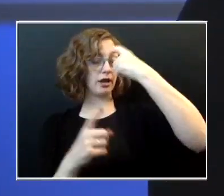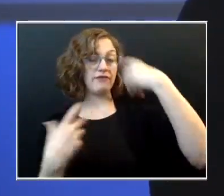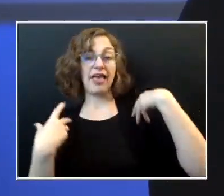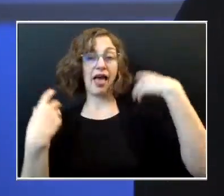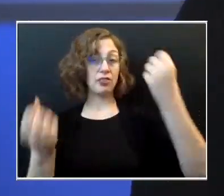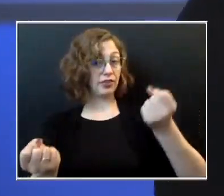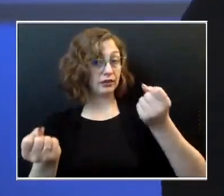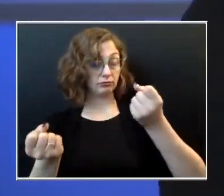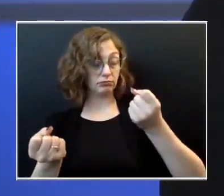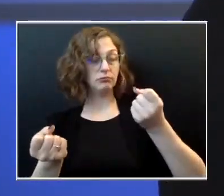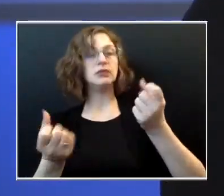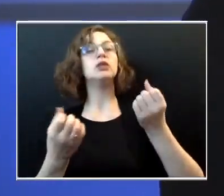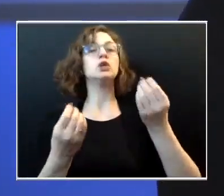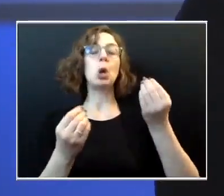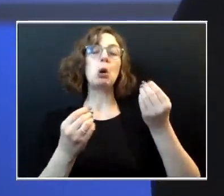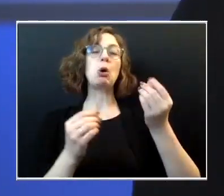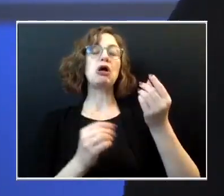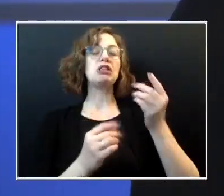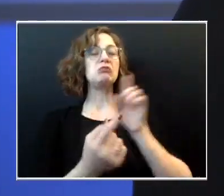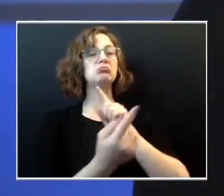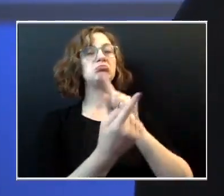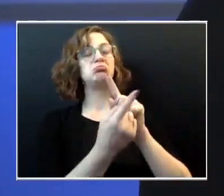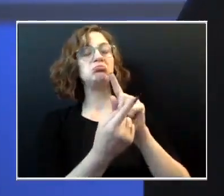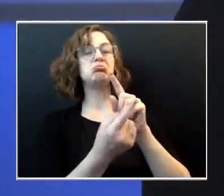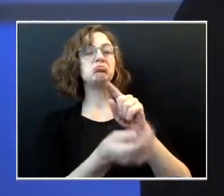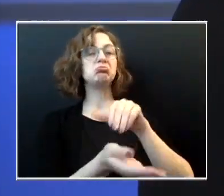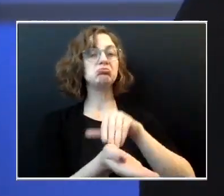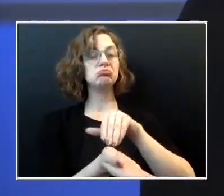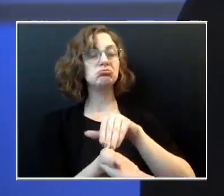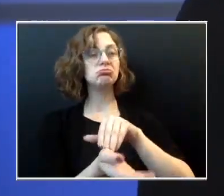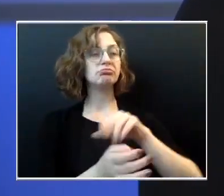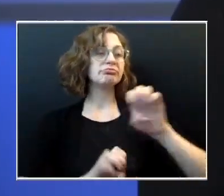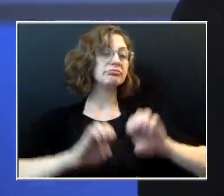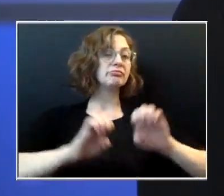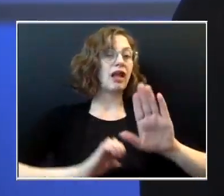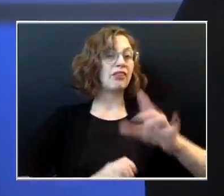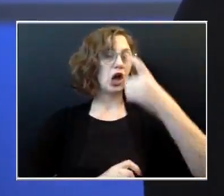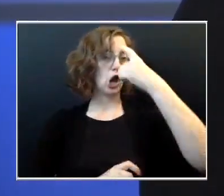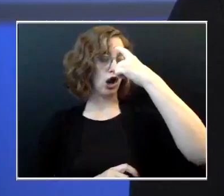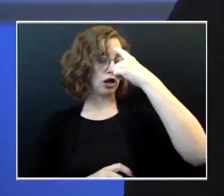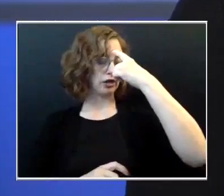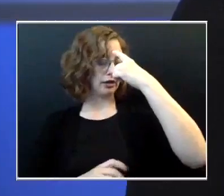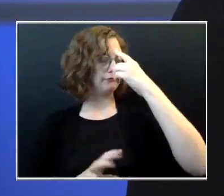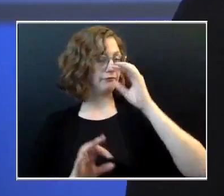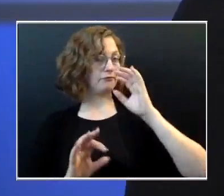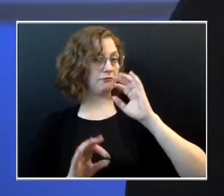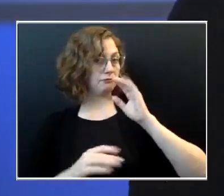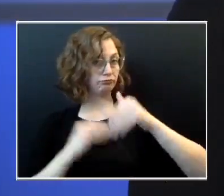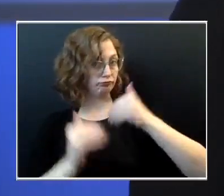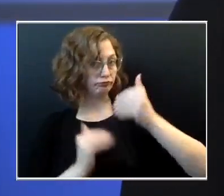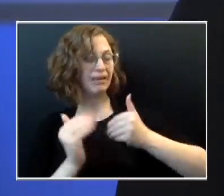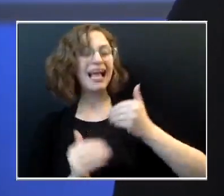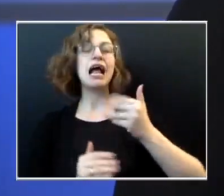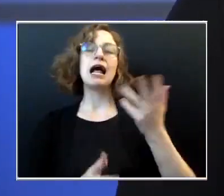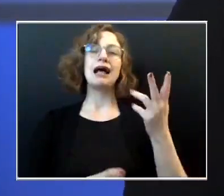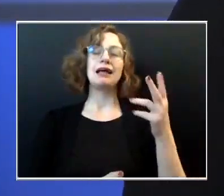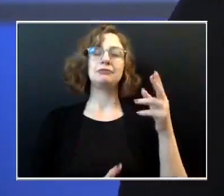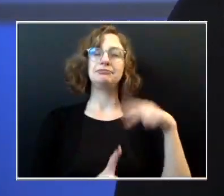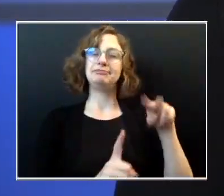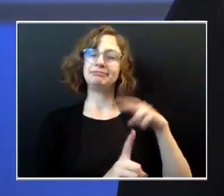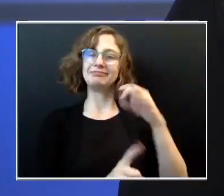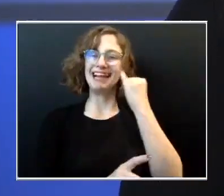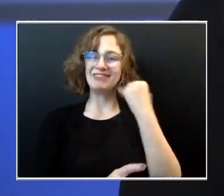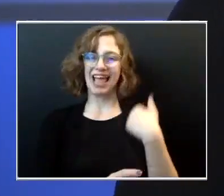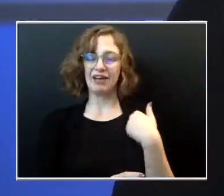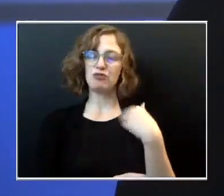we evaluate their cognitive performance. Then we're looking for people who have risk factors for metabolism deficits, so things like, again, hypertension, high